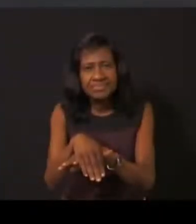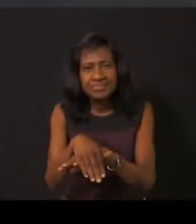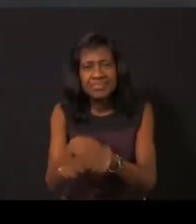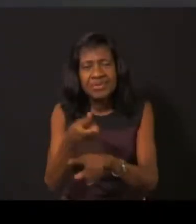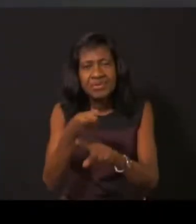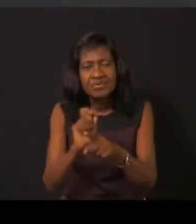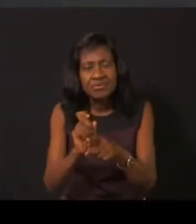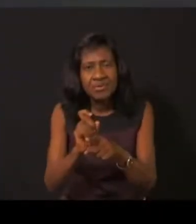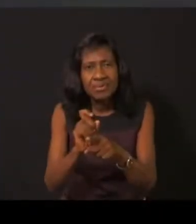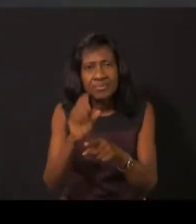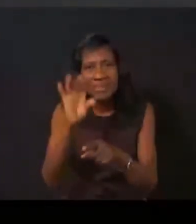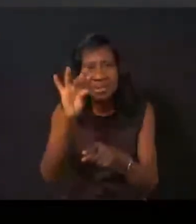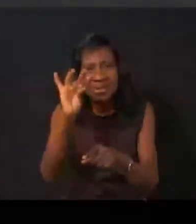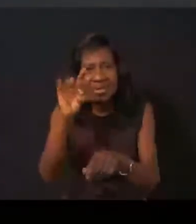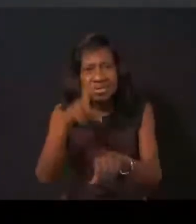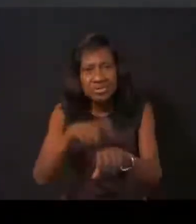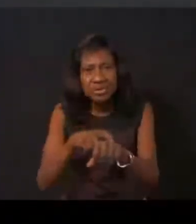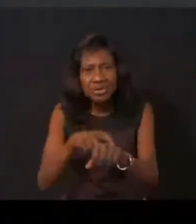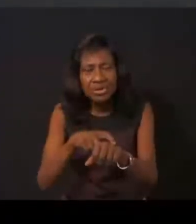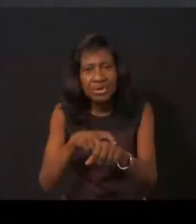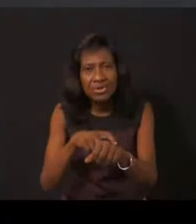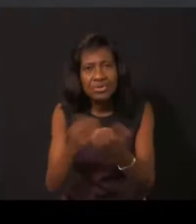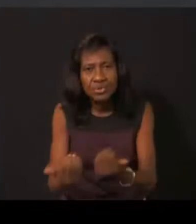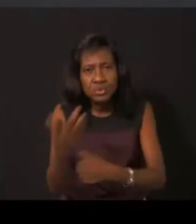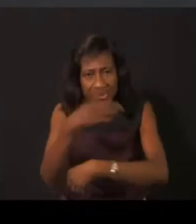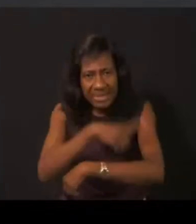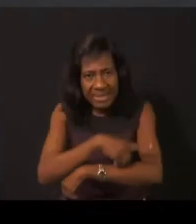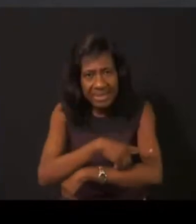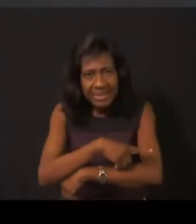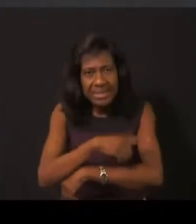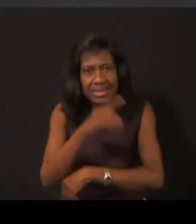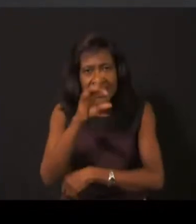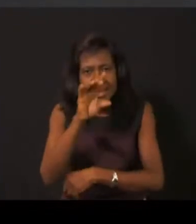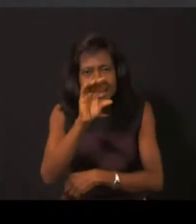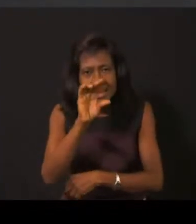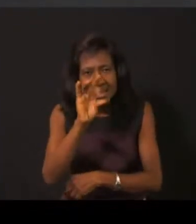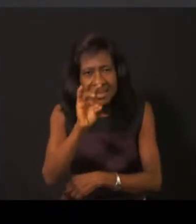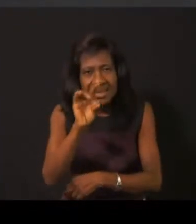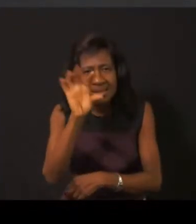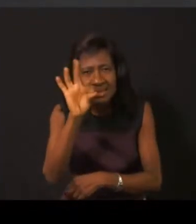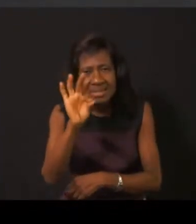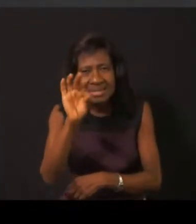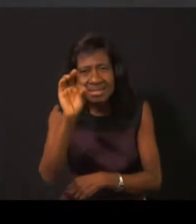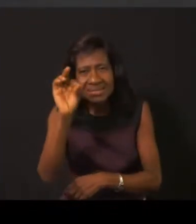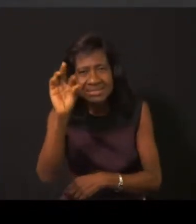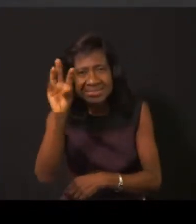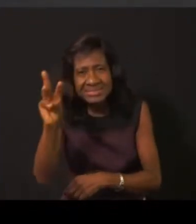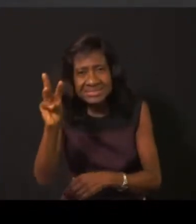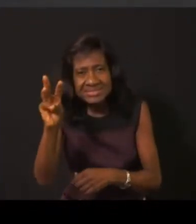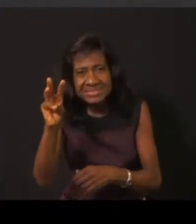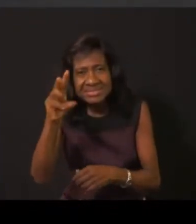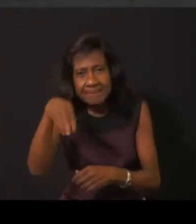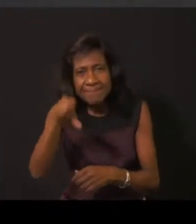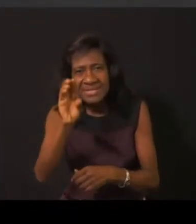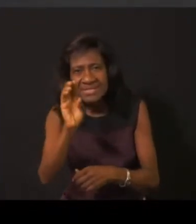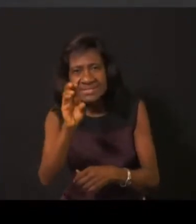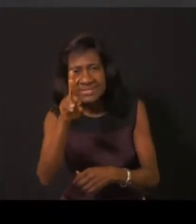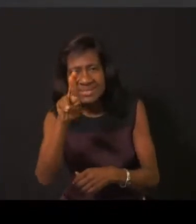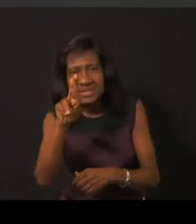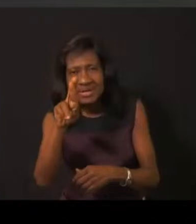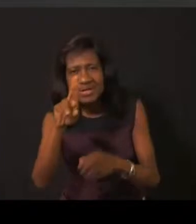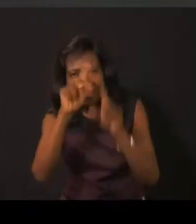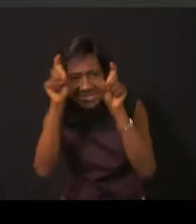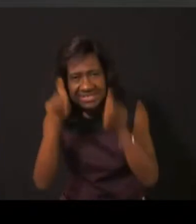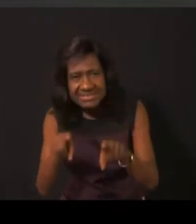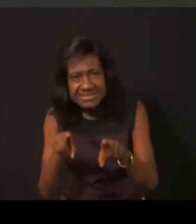As of 8 a.m. this morning, Thursday, the 14th of October, there have been 896 PCR tests since the last report on Wednesday